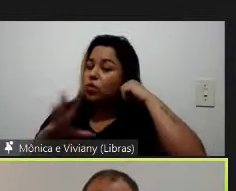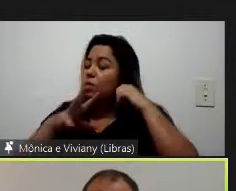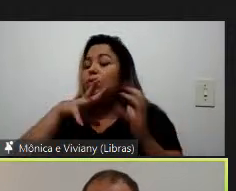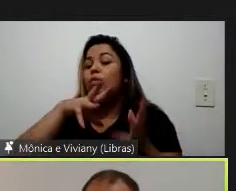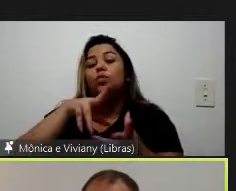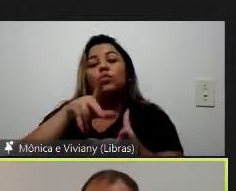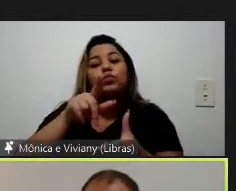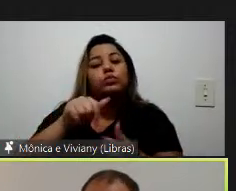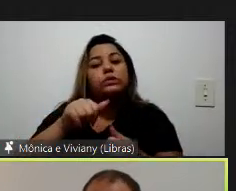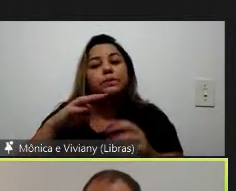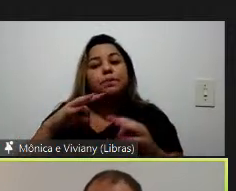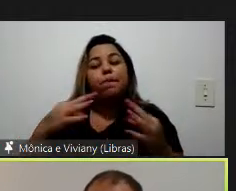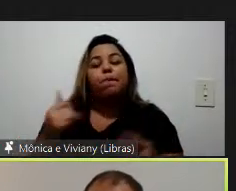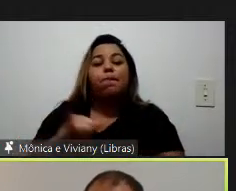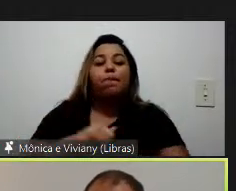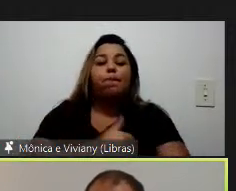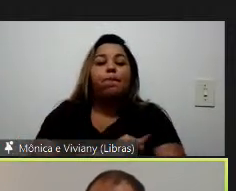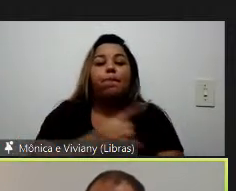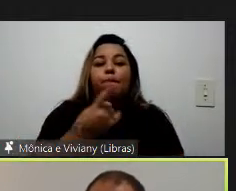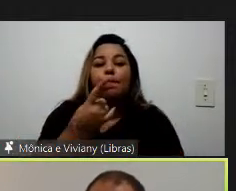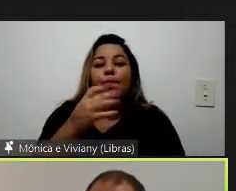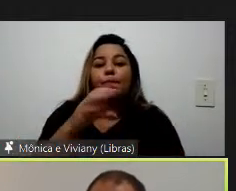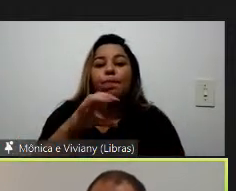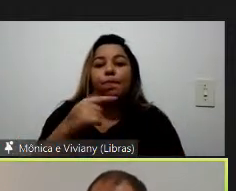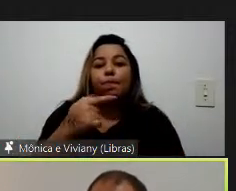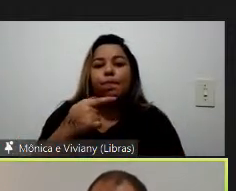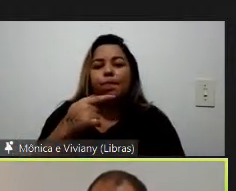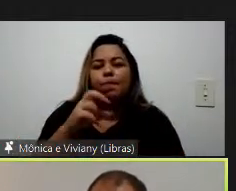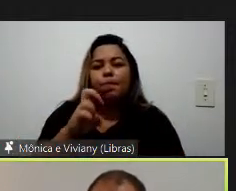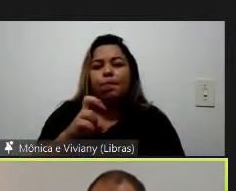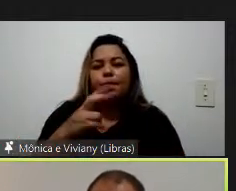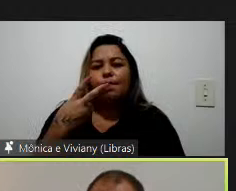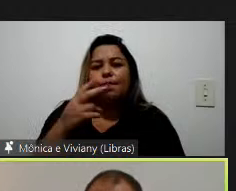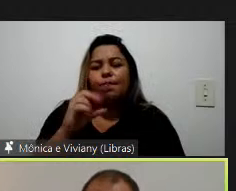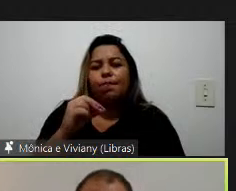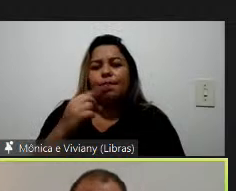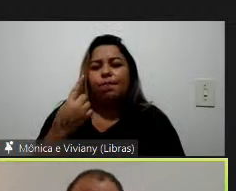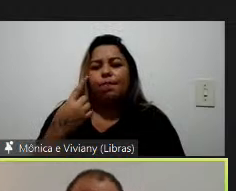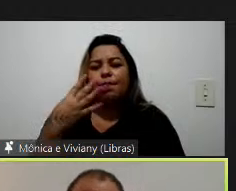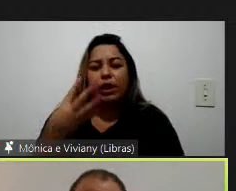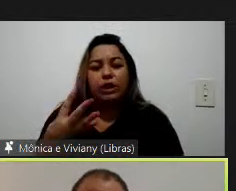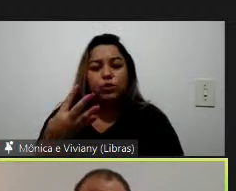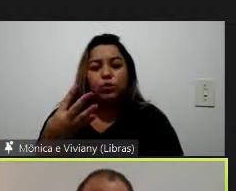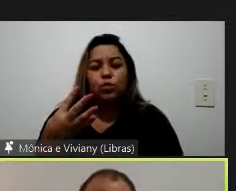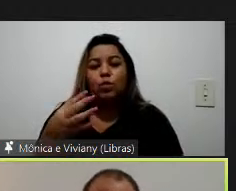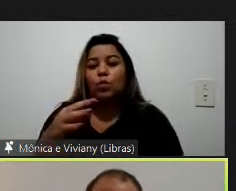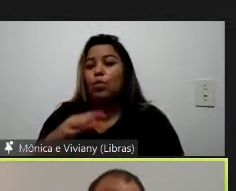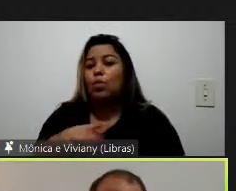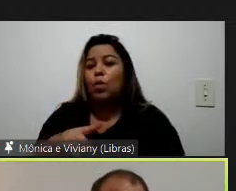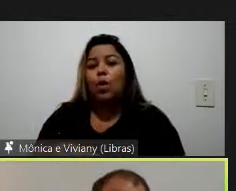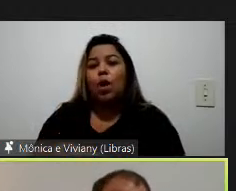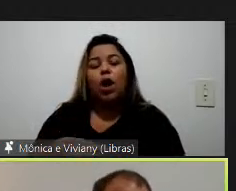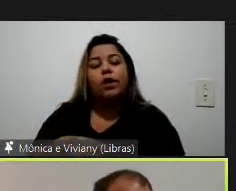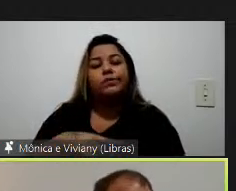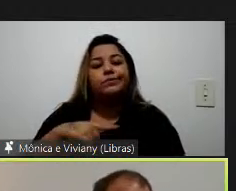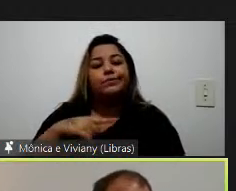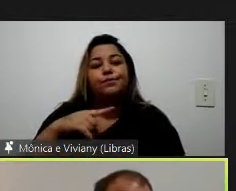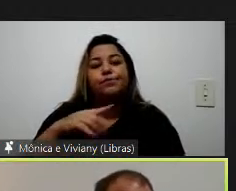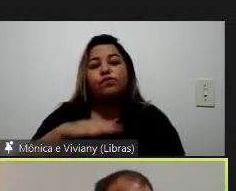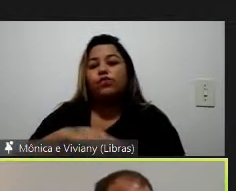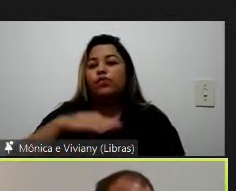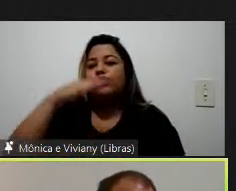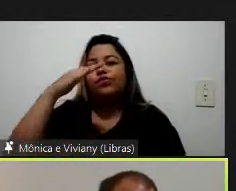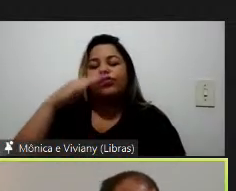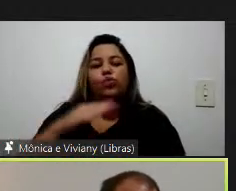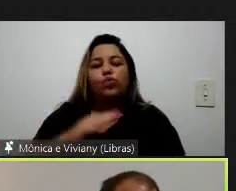1975 to 2013. It has risen a lot. This is actually